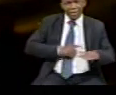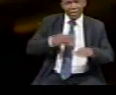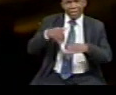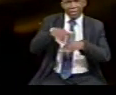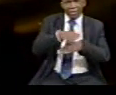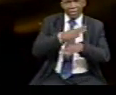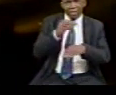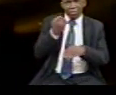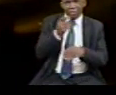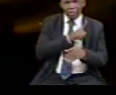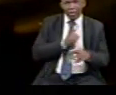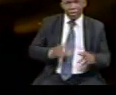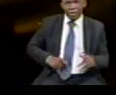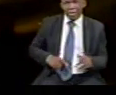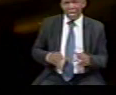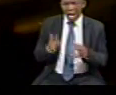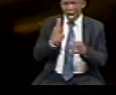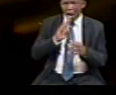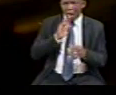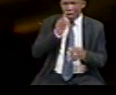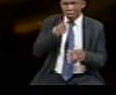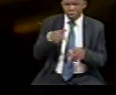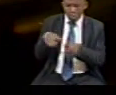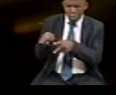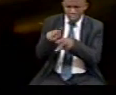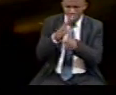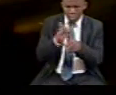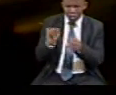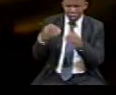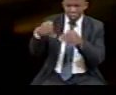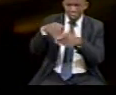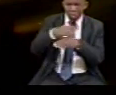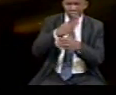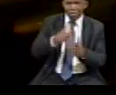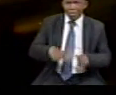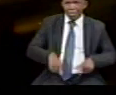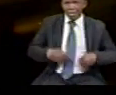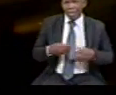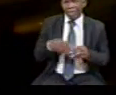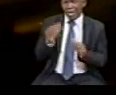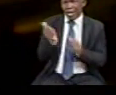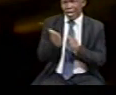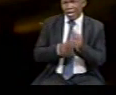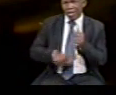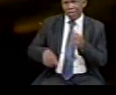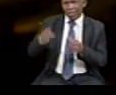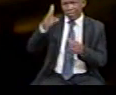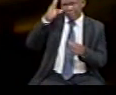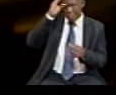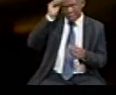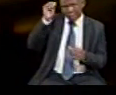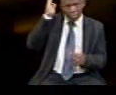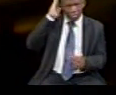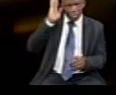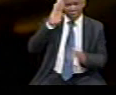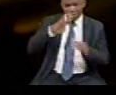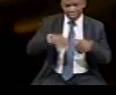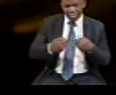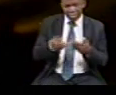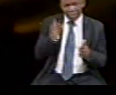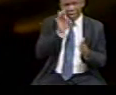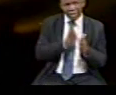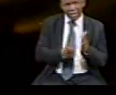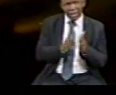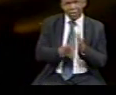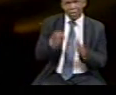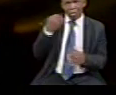Are you watching over your life? You see, every man shall give account of himself. That's what the Bible says. What